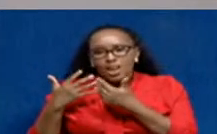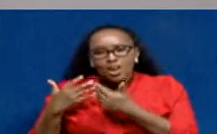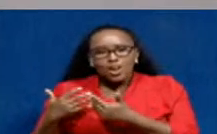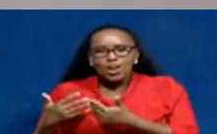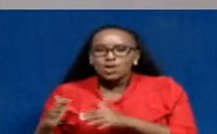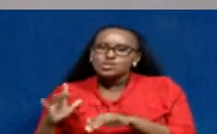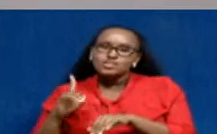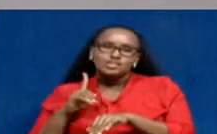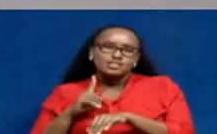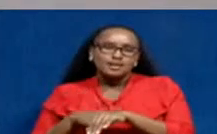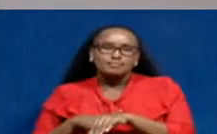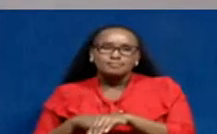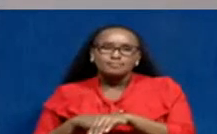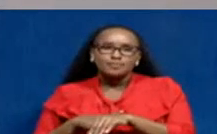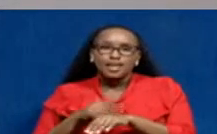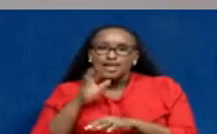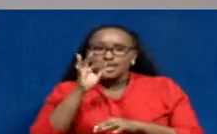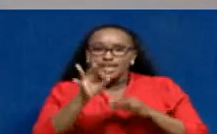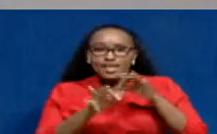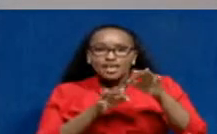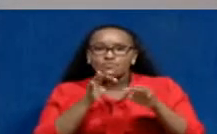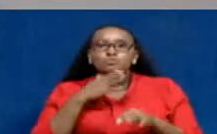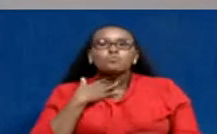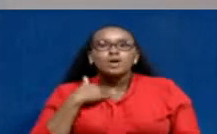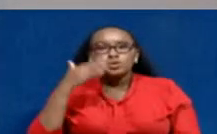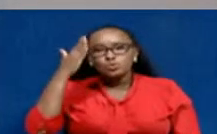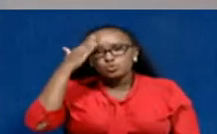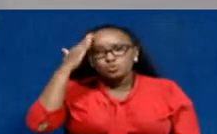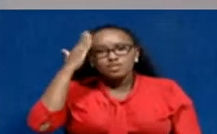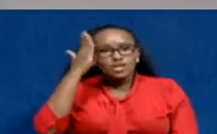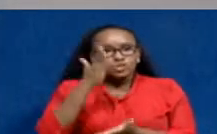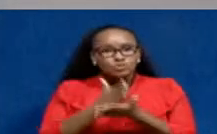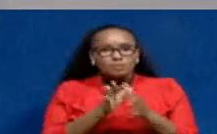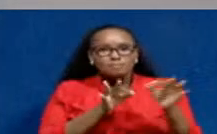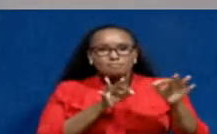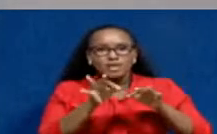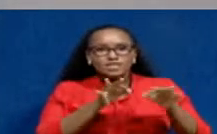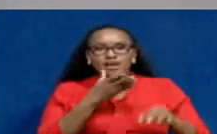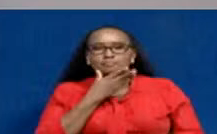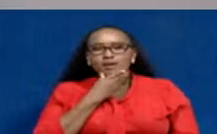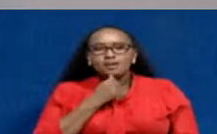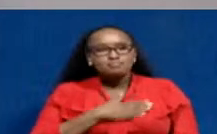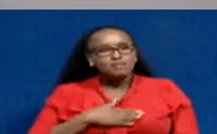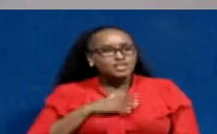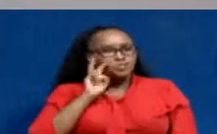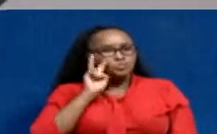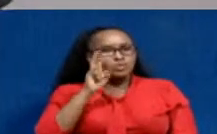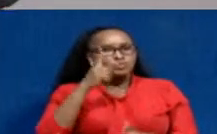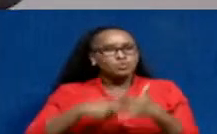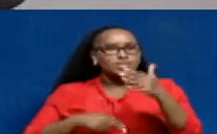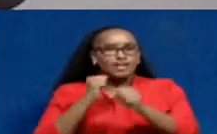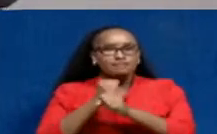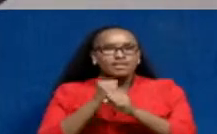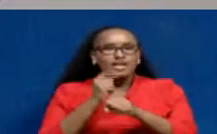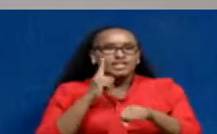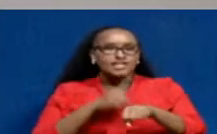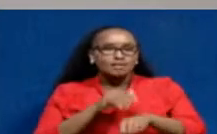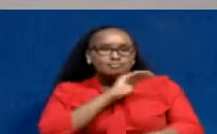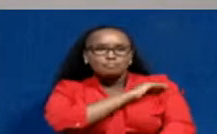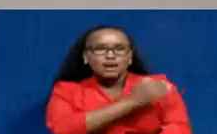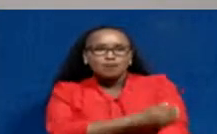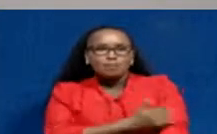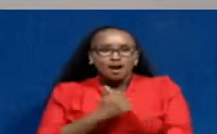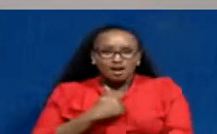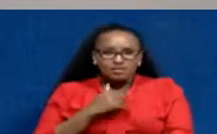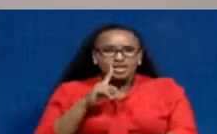moments? If you want to know the true measure of a man, watch what he does with power, how